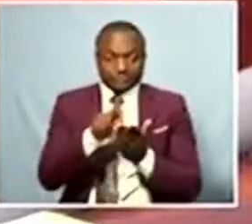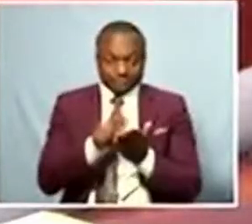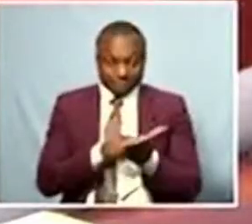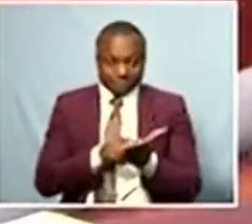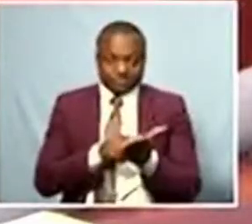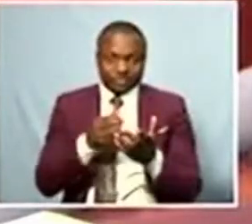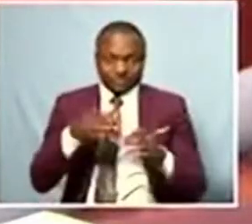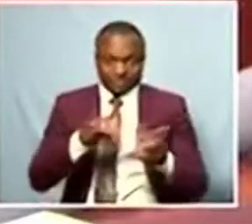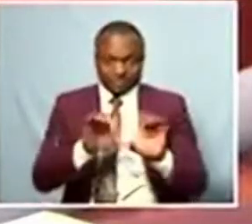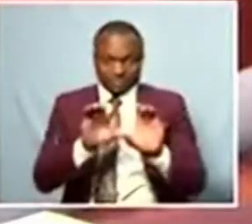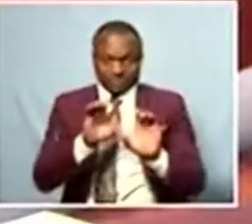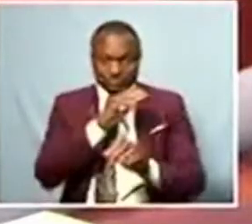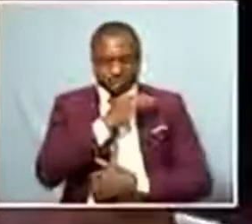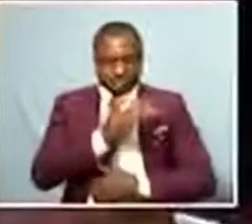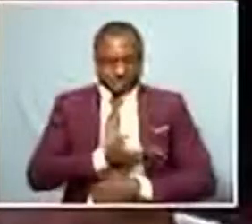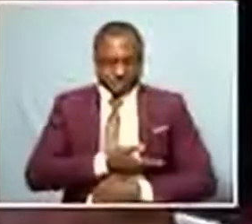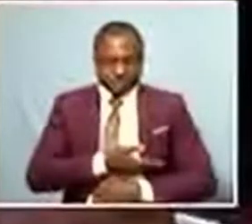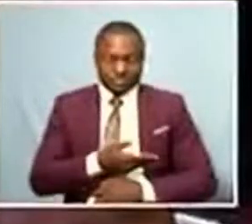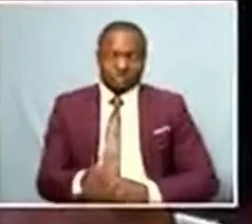you may go ahead.